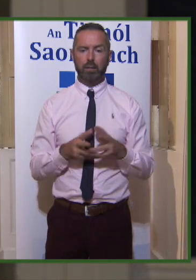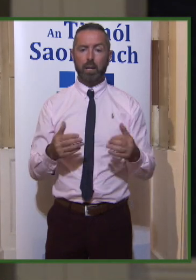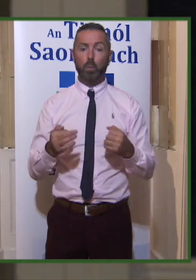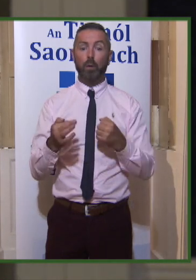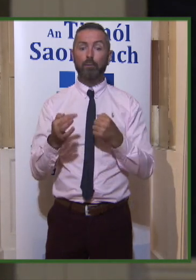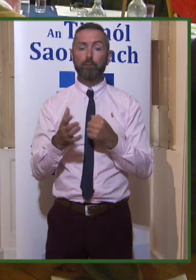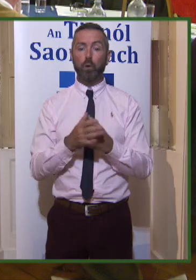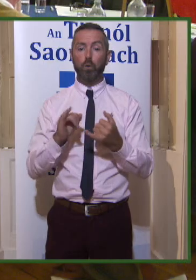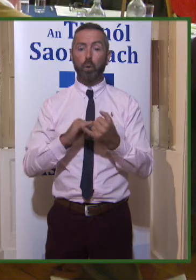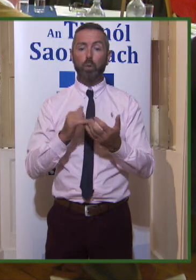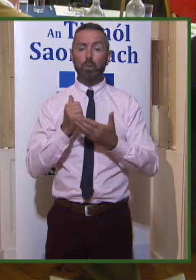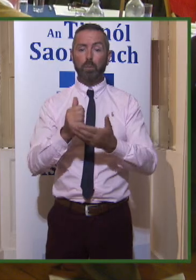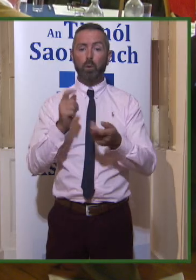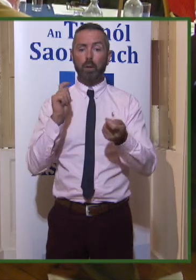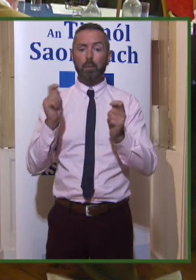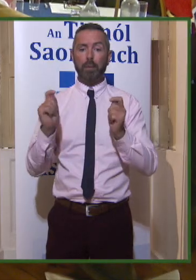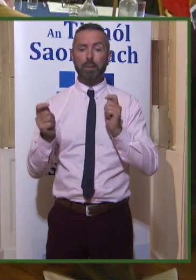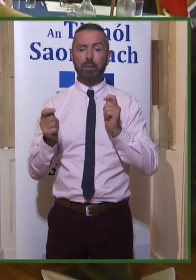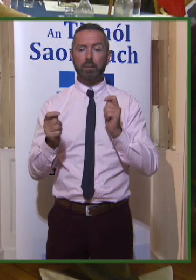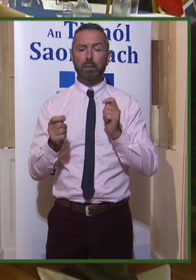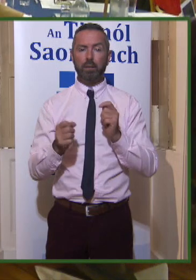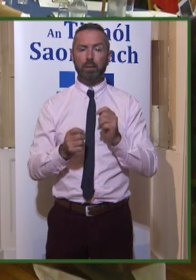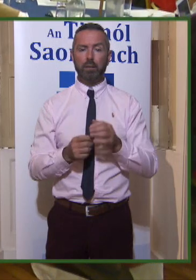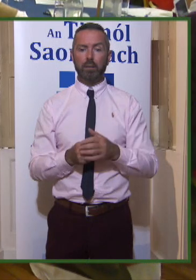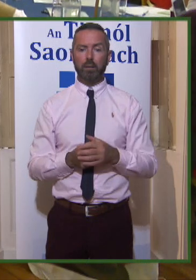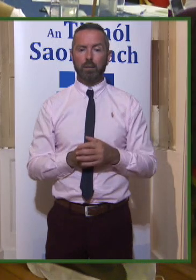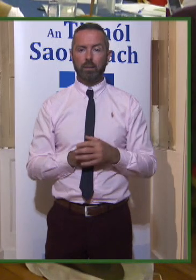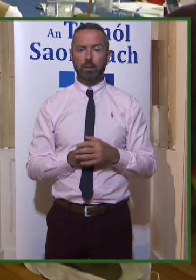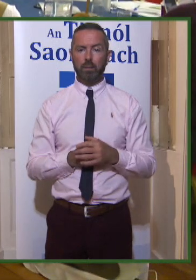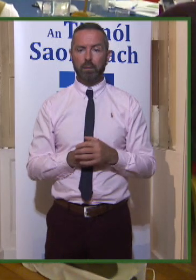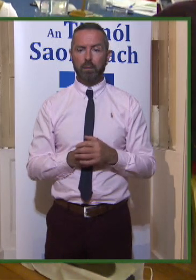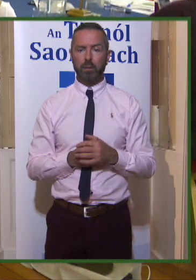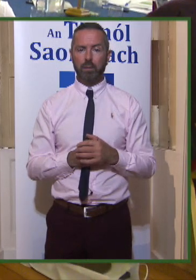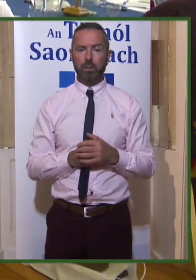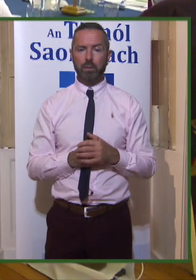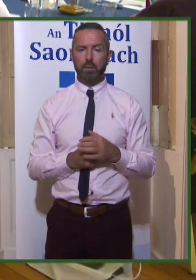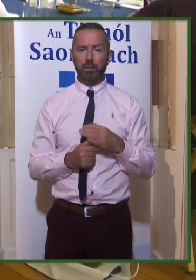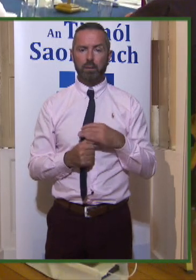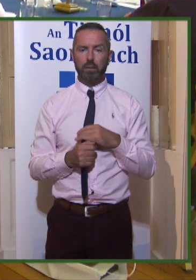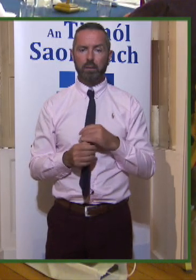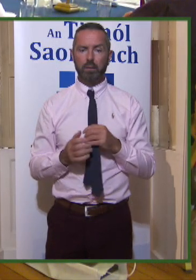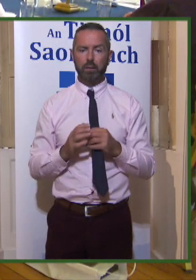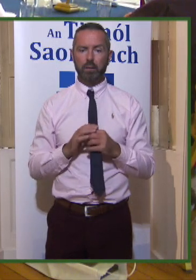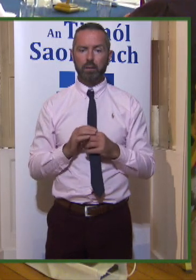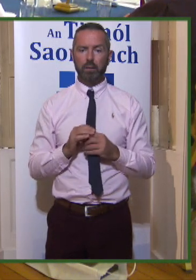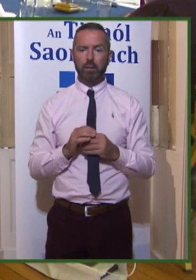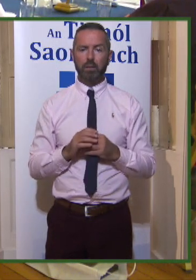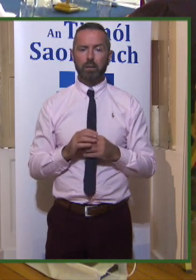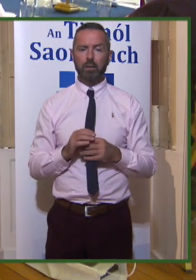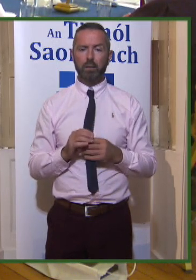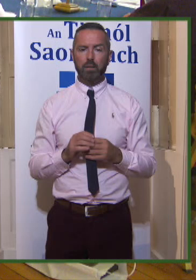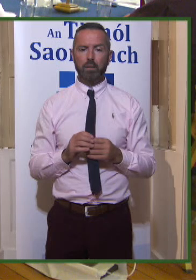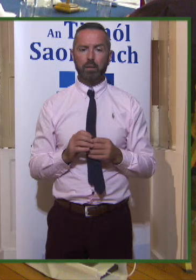the amendment. That was against, was it? No, that was against the amendment. Against so the who